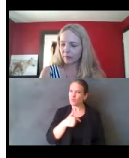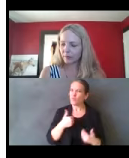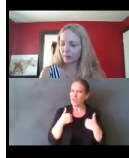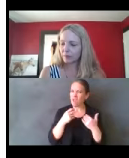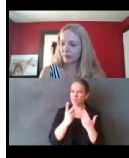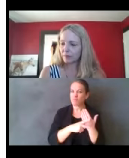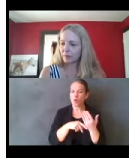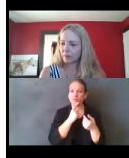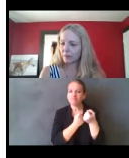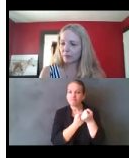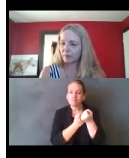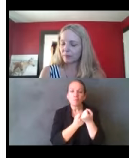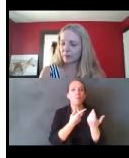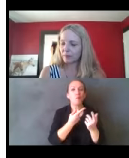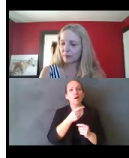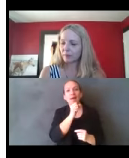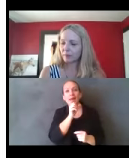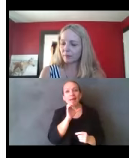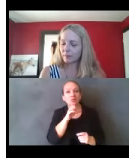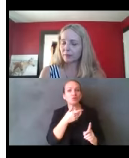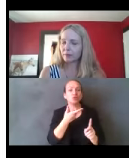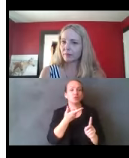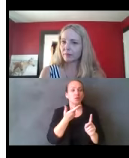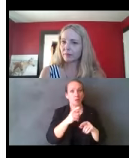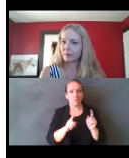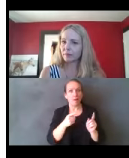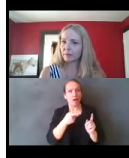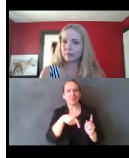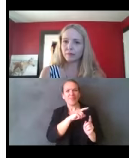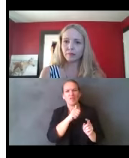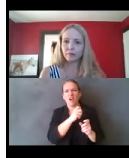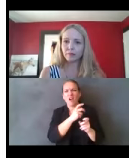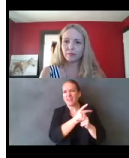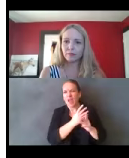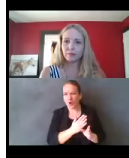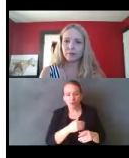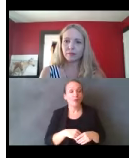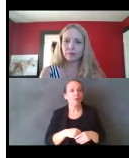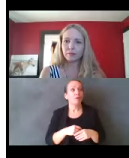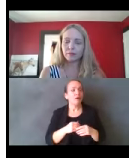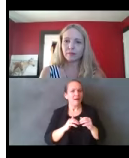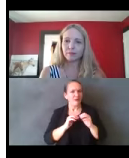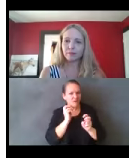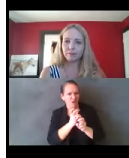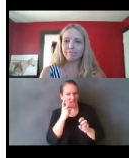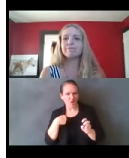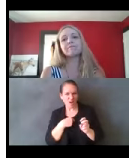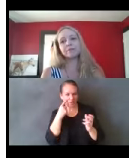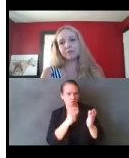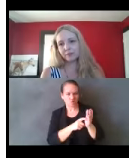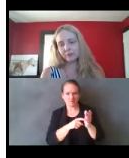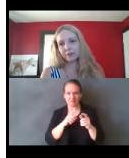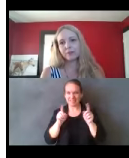aging adults that are not care providers, but it can be hard for us to distinguish between loneliness and depression.